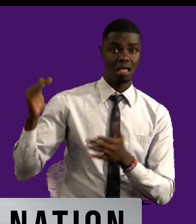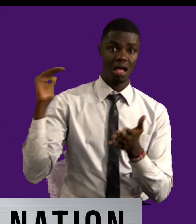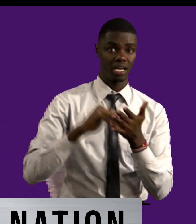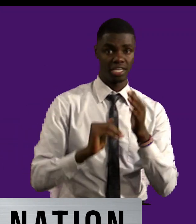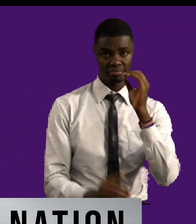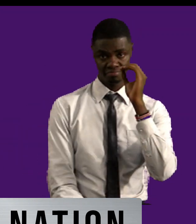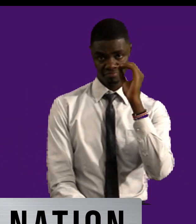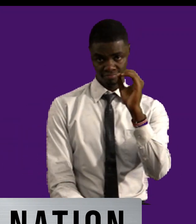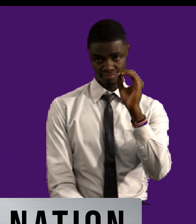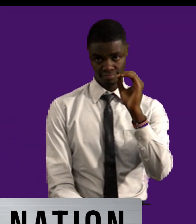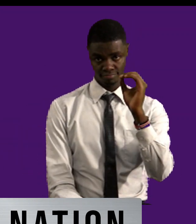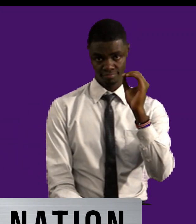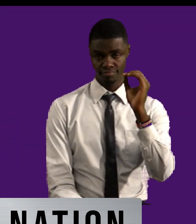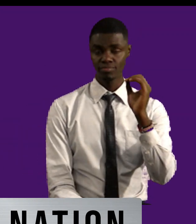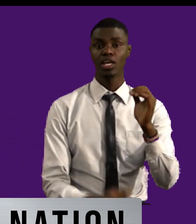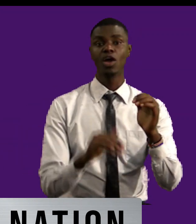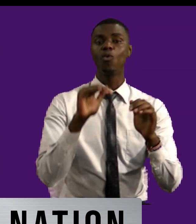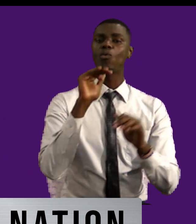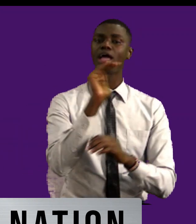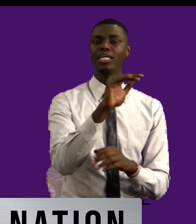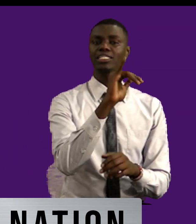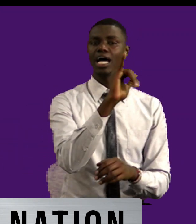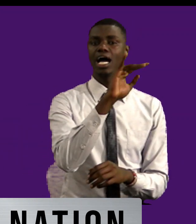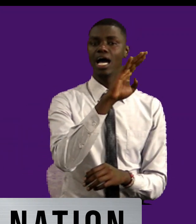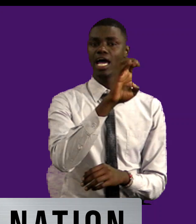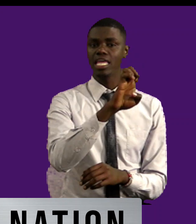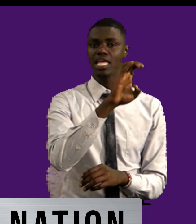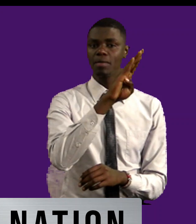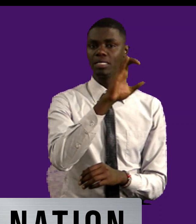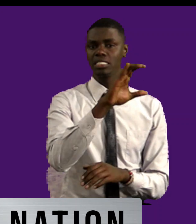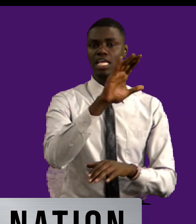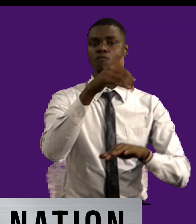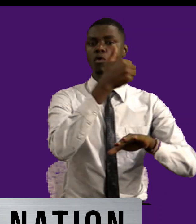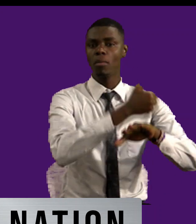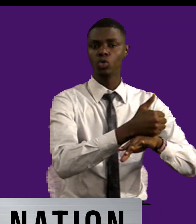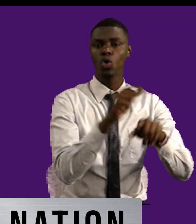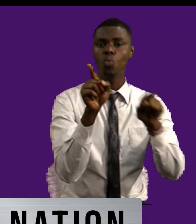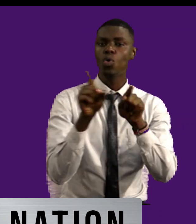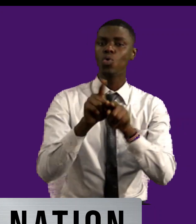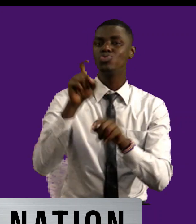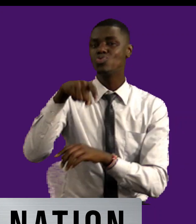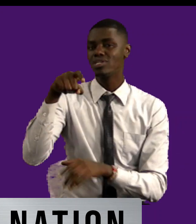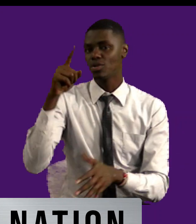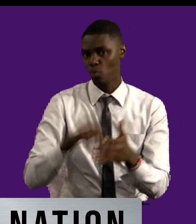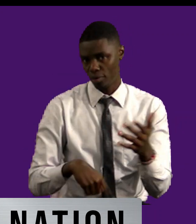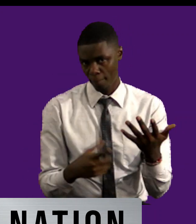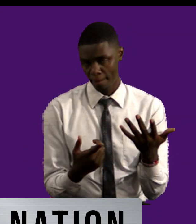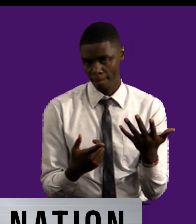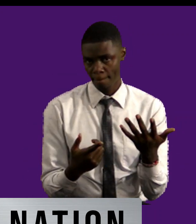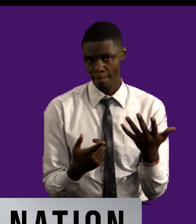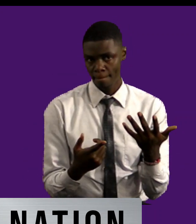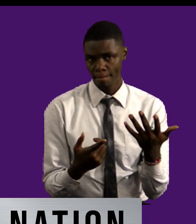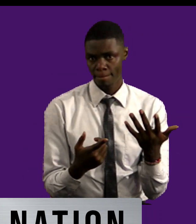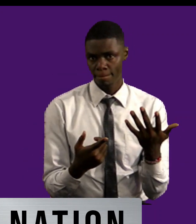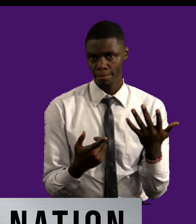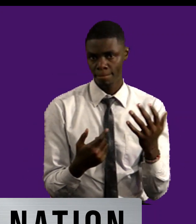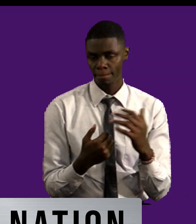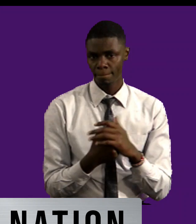again. Much as we call for IEBC formation, we also need